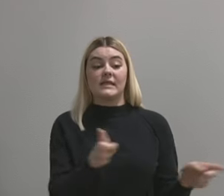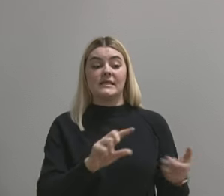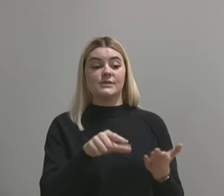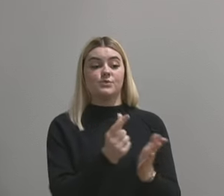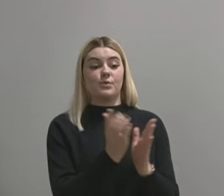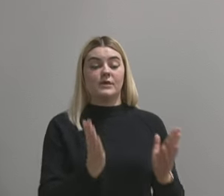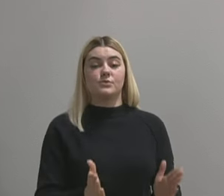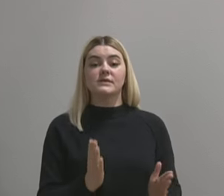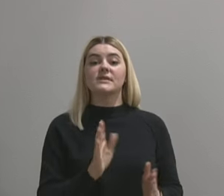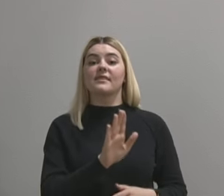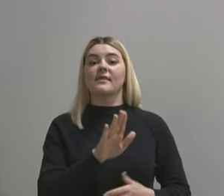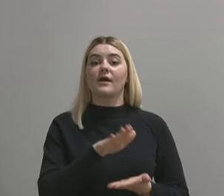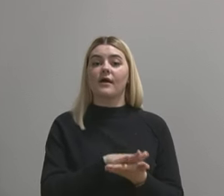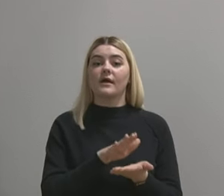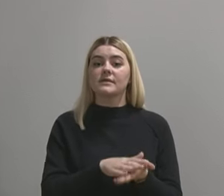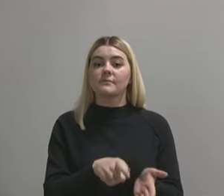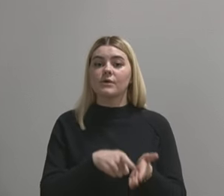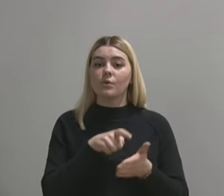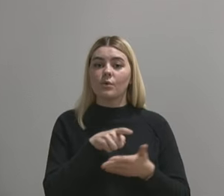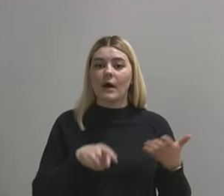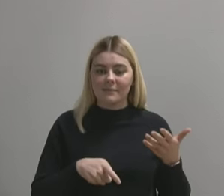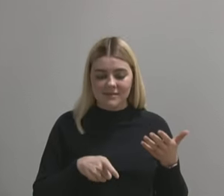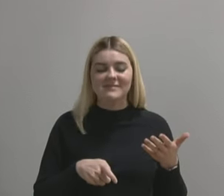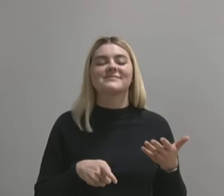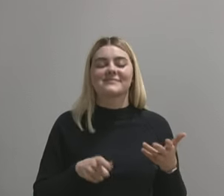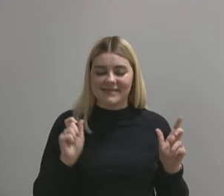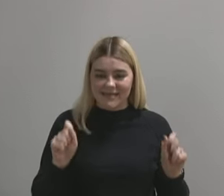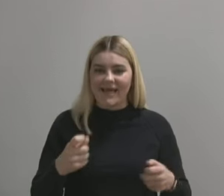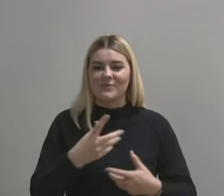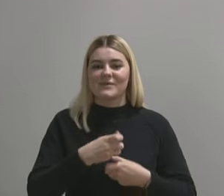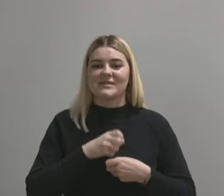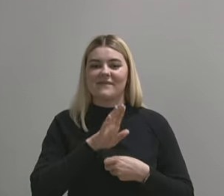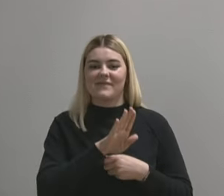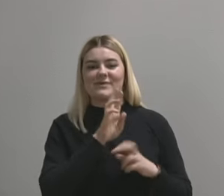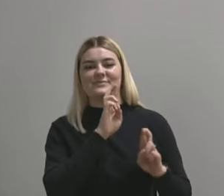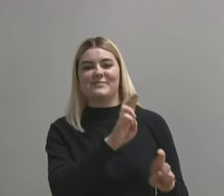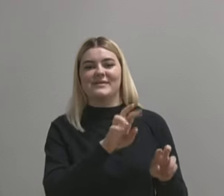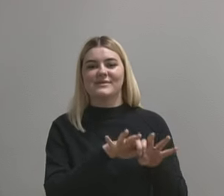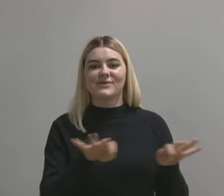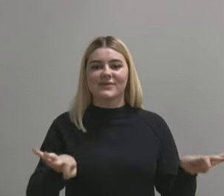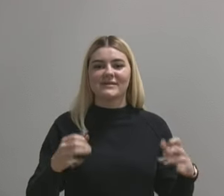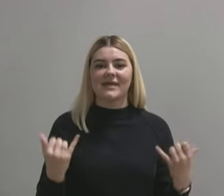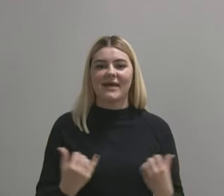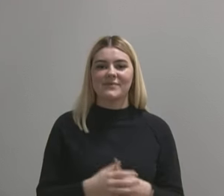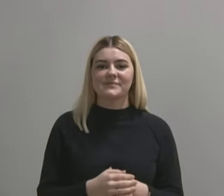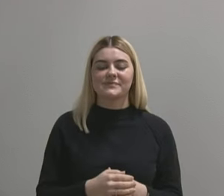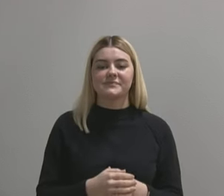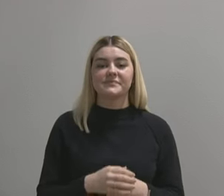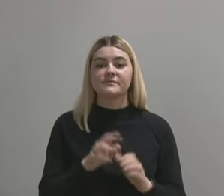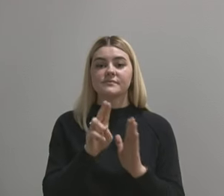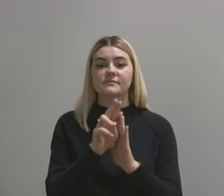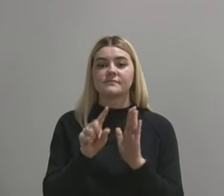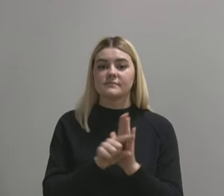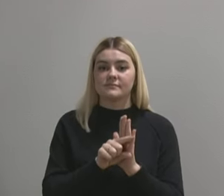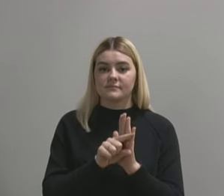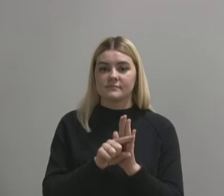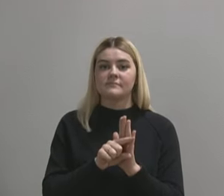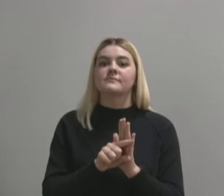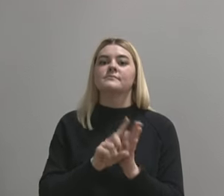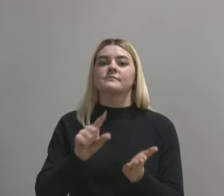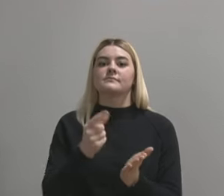their academic requirements are entitled to receive their respective degrees. Undergraduate candidates, please be